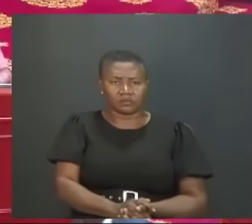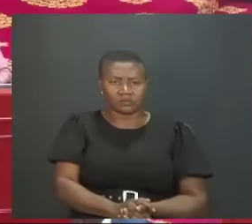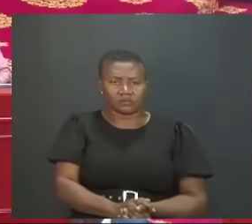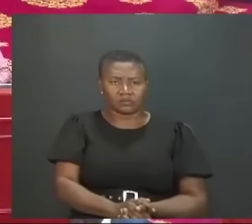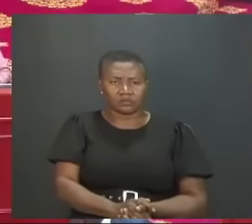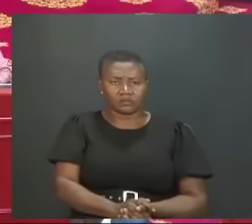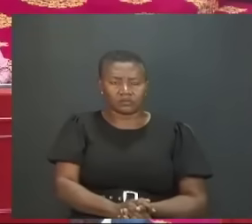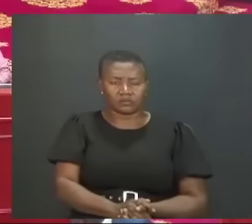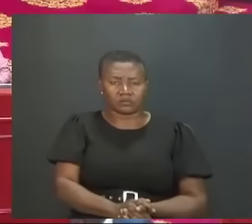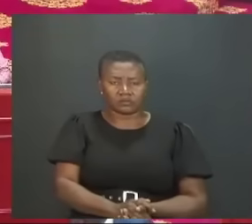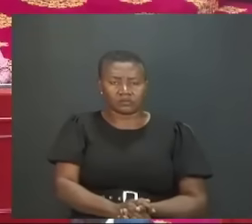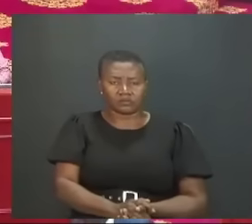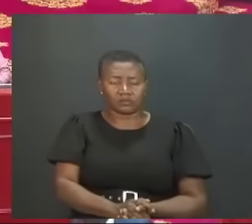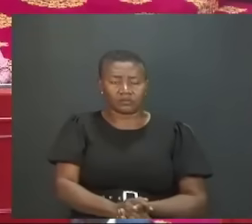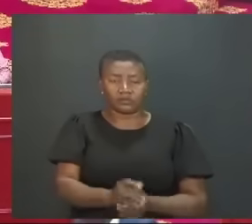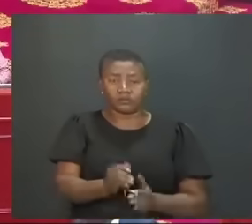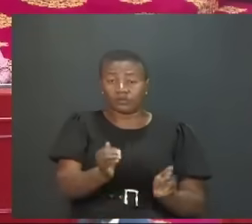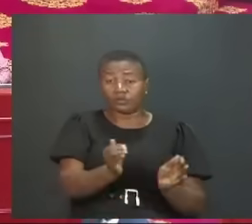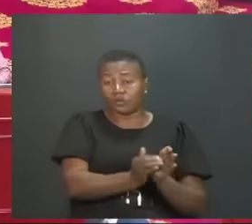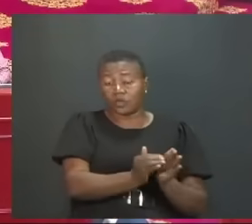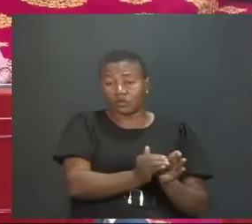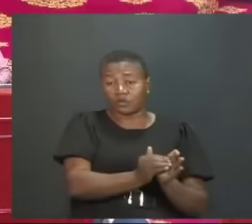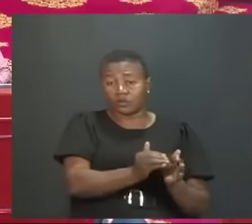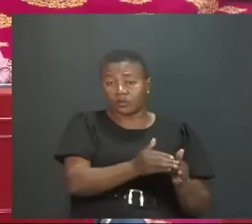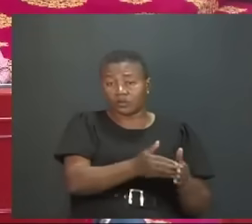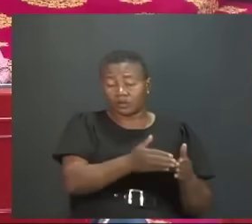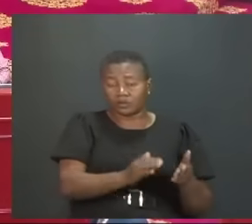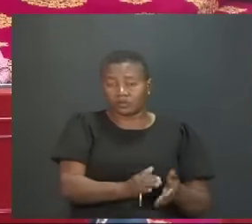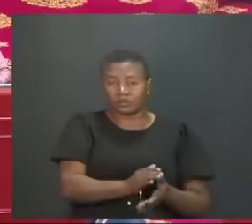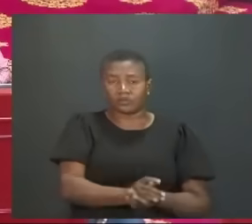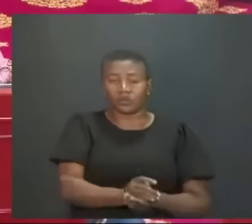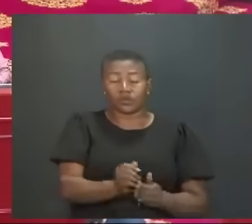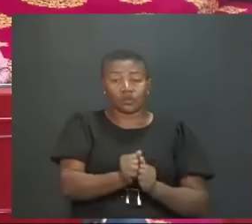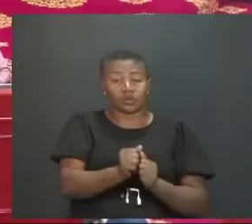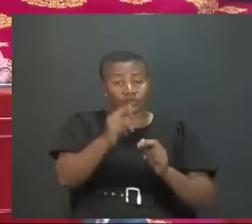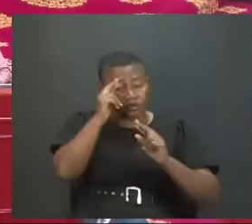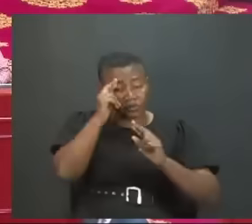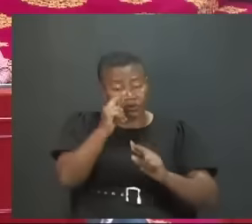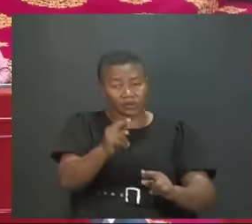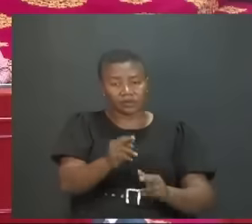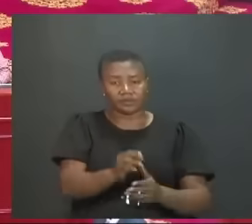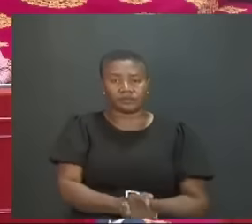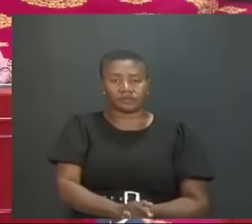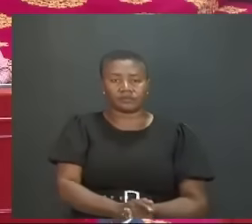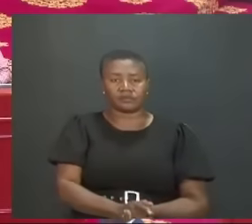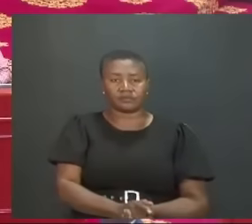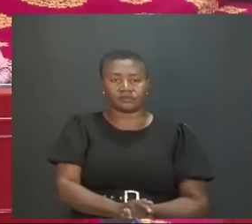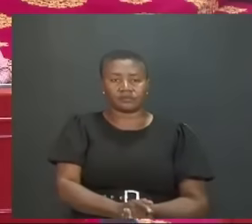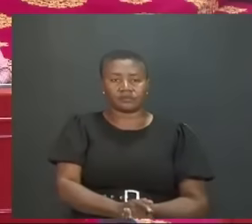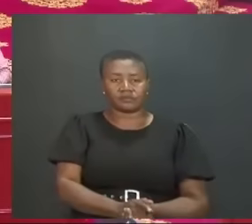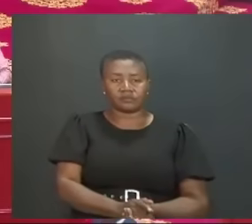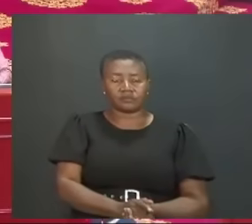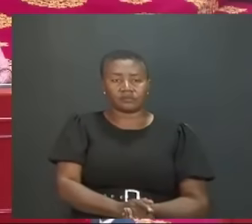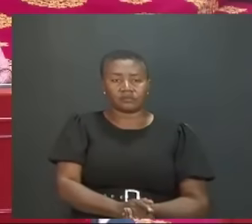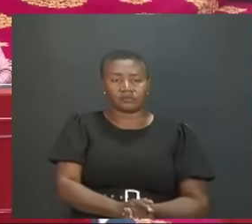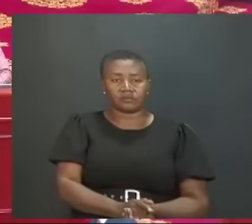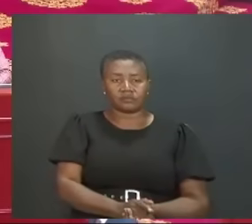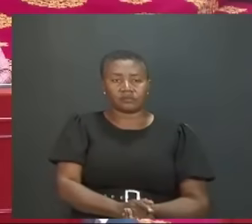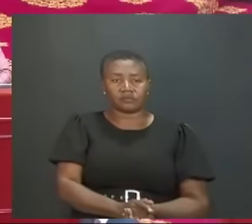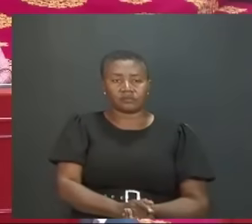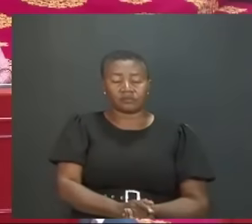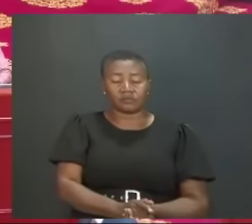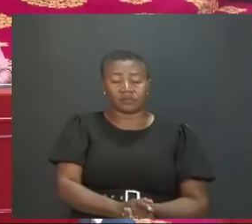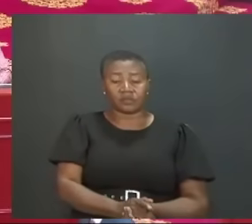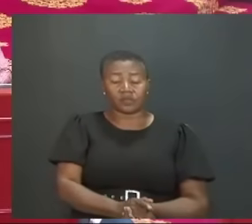Yes, Minority Leader. Speaker, with respect, the beauty of our engagement